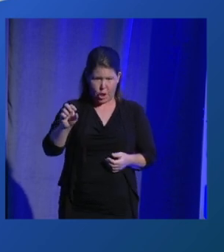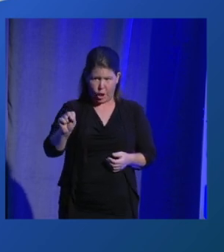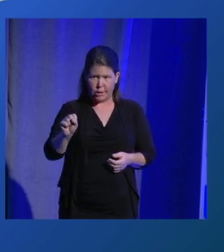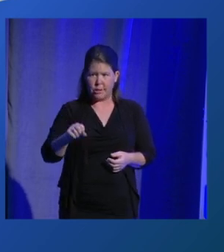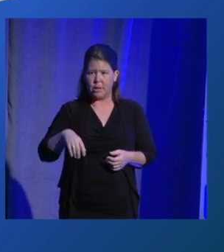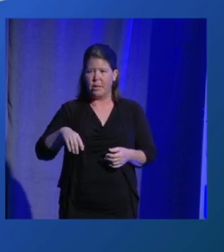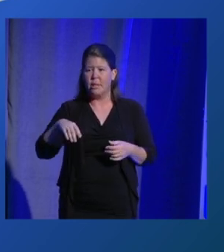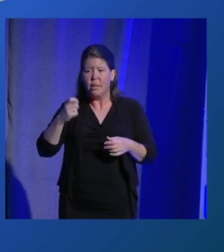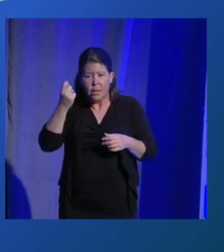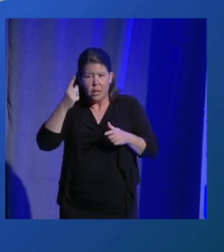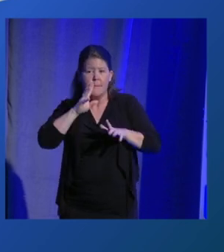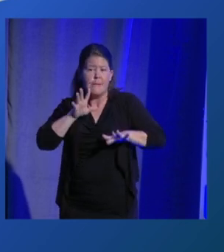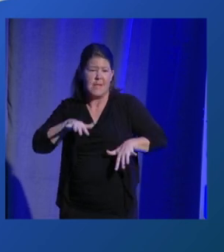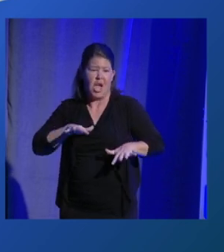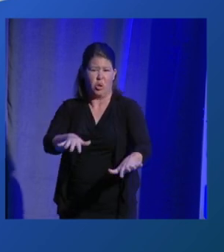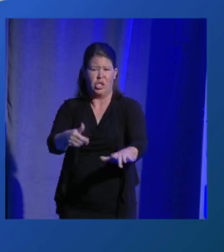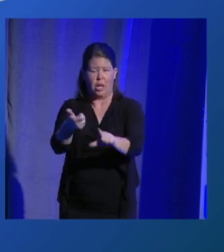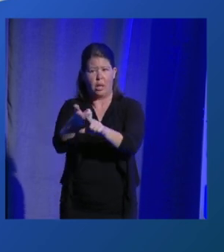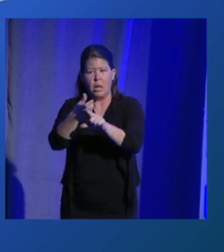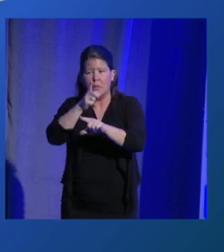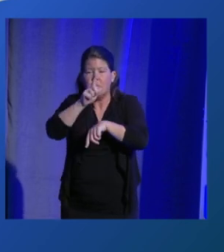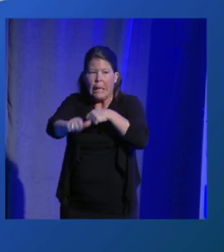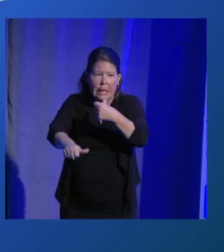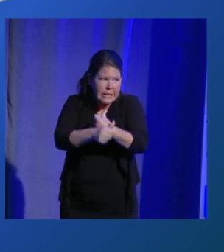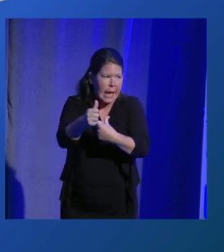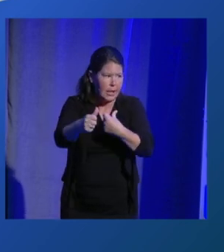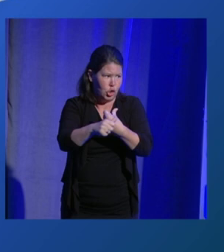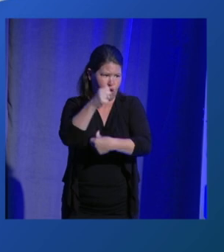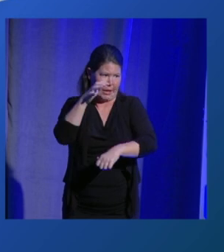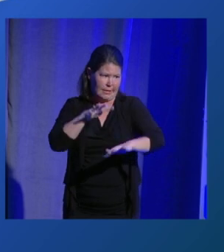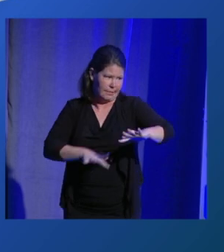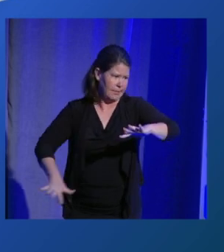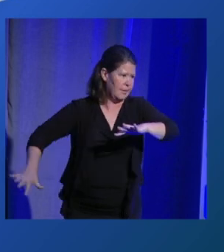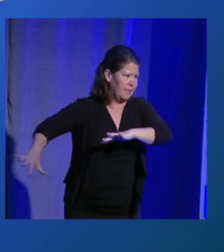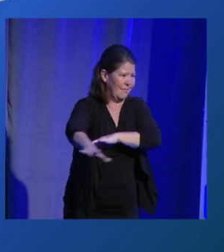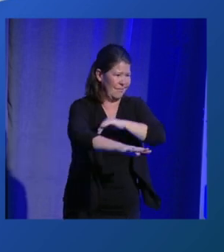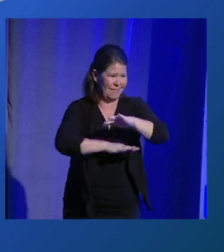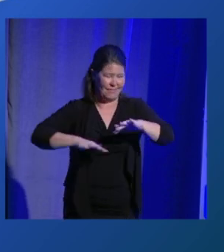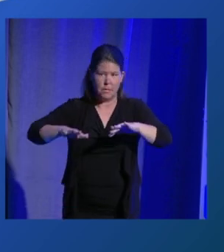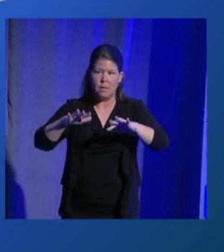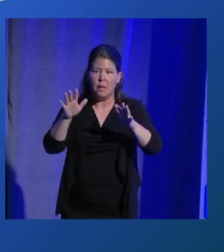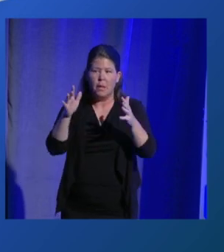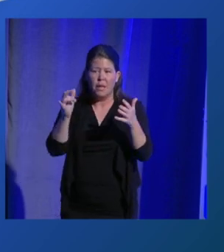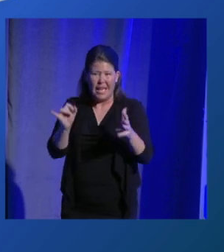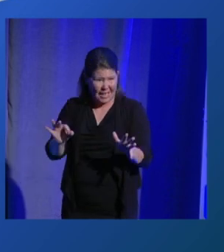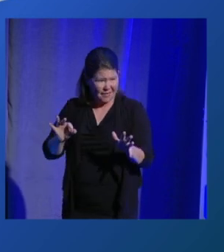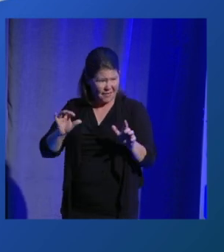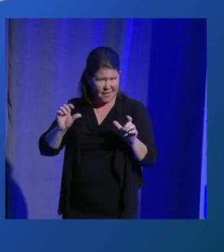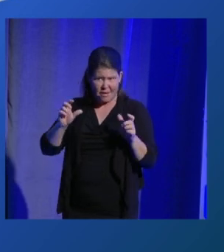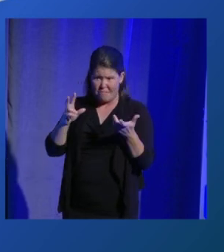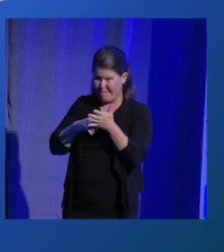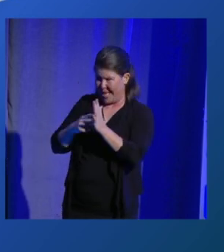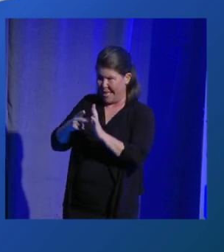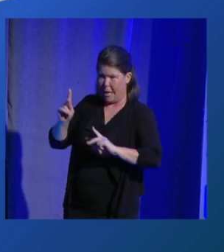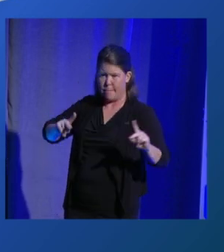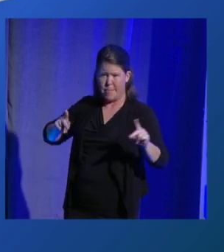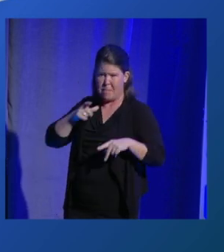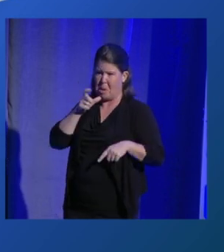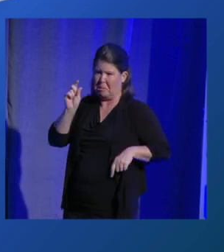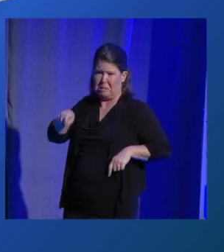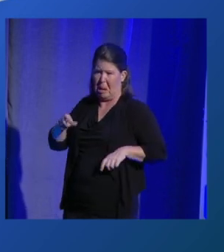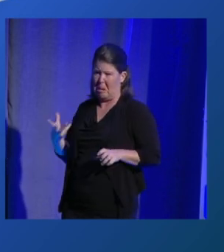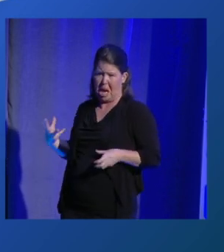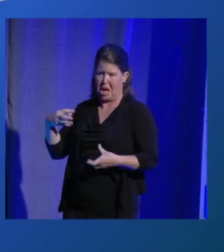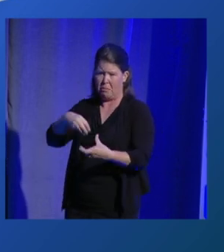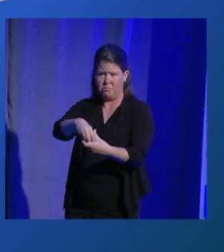people out of Harm's Way and you can run these on wind and solar power primarily the larger one does